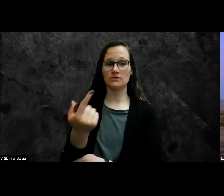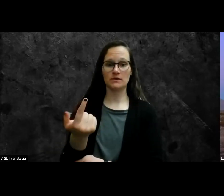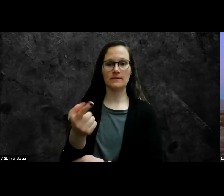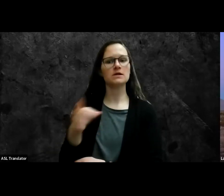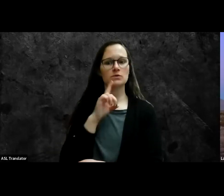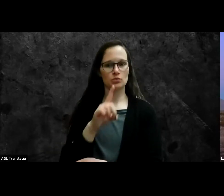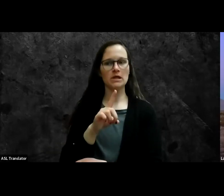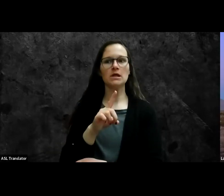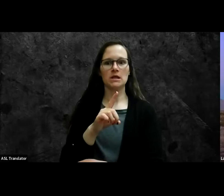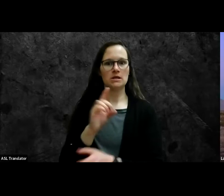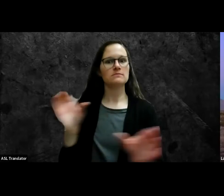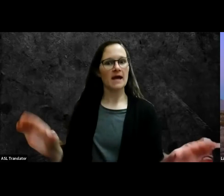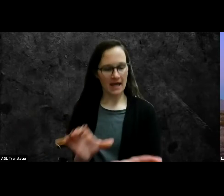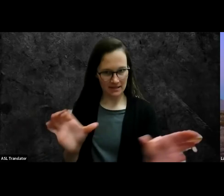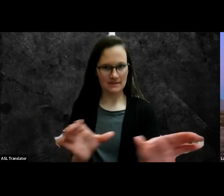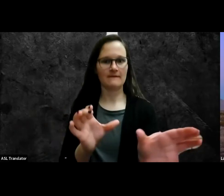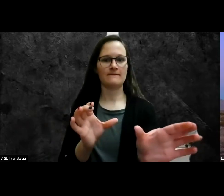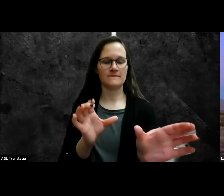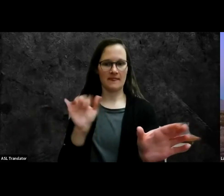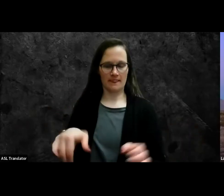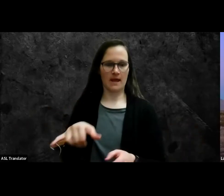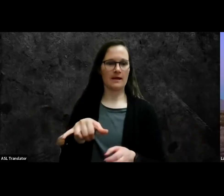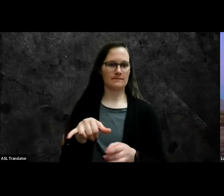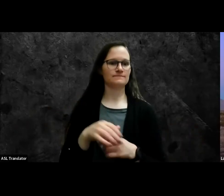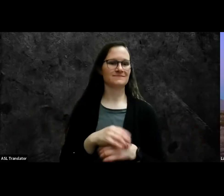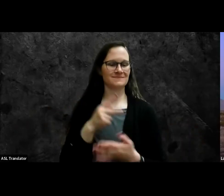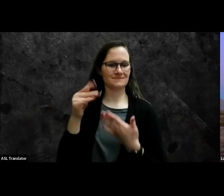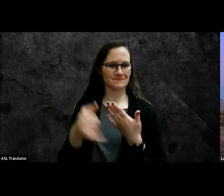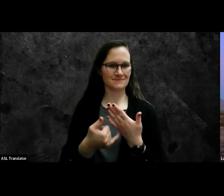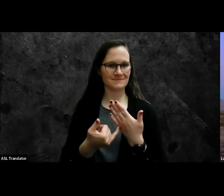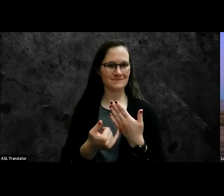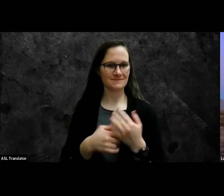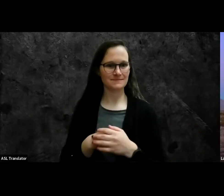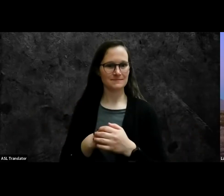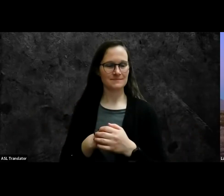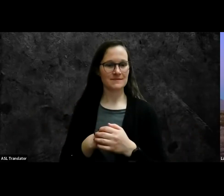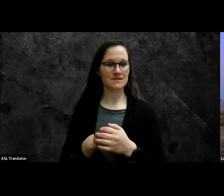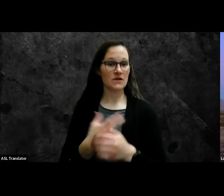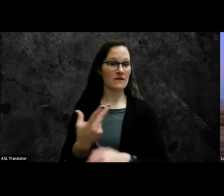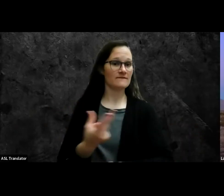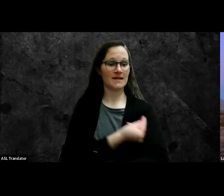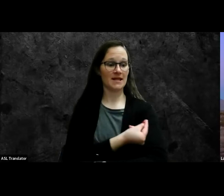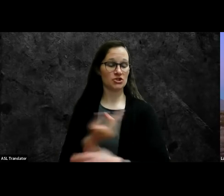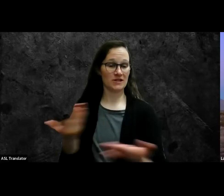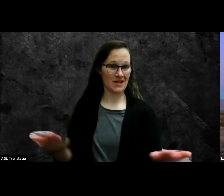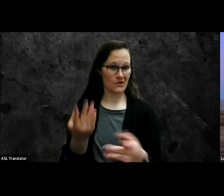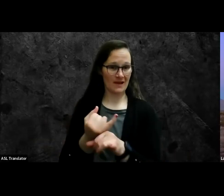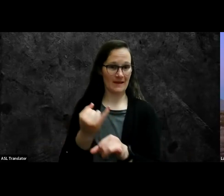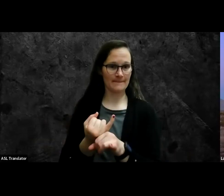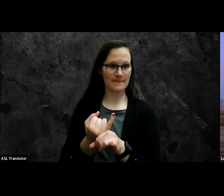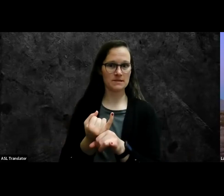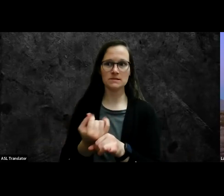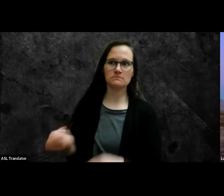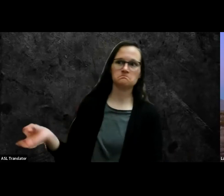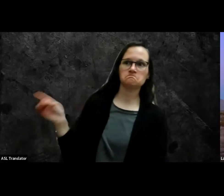active colleague on the ground, literally, at the drive-through vaccination site on main campus, always with a positive